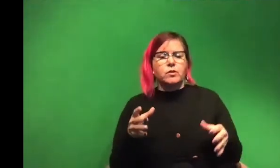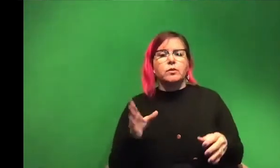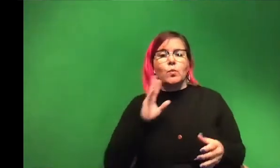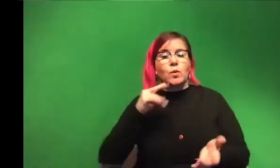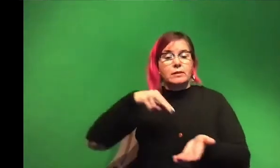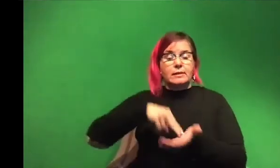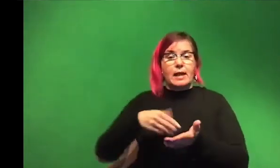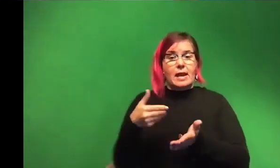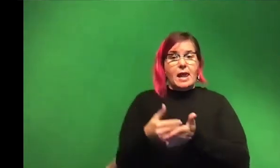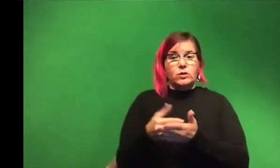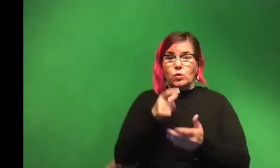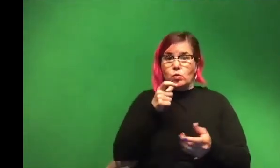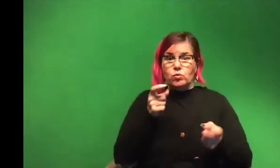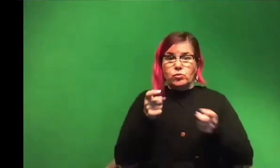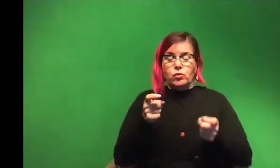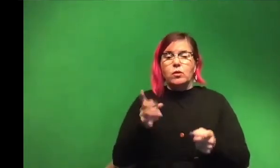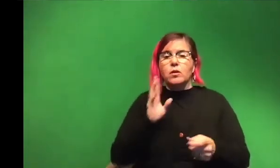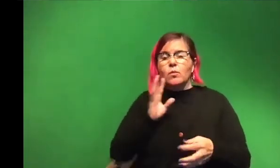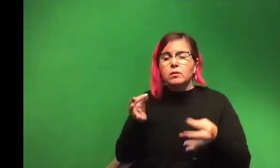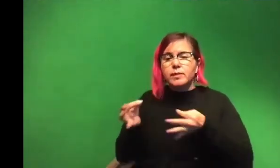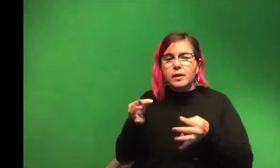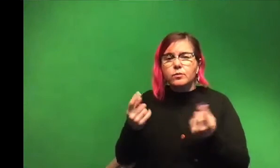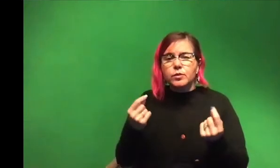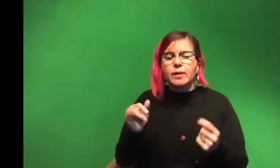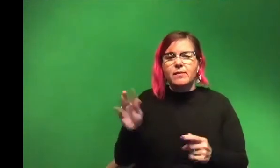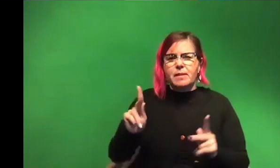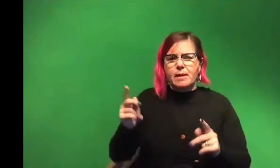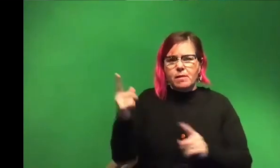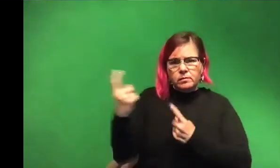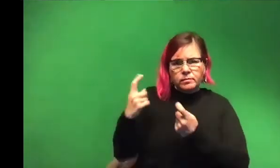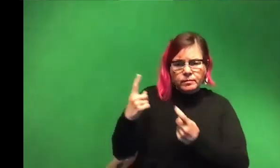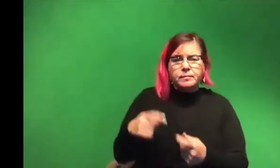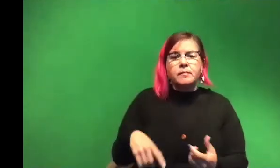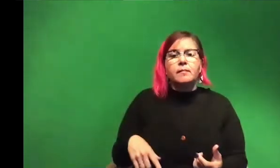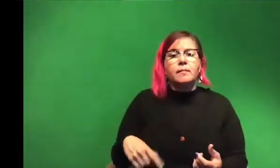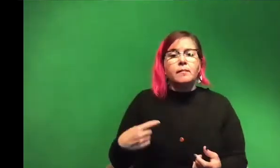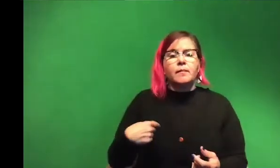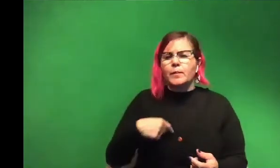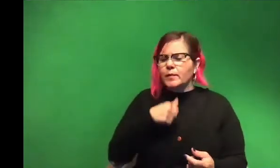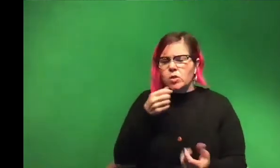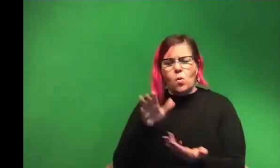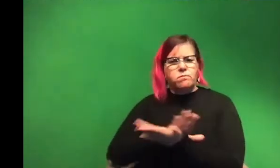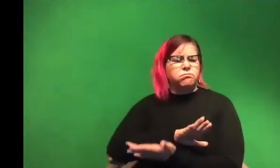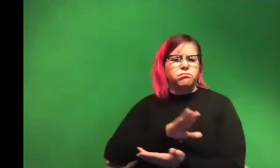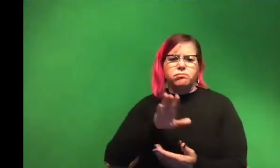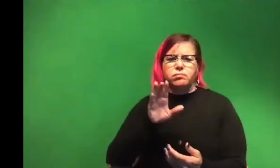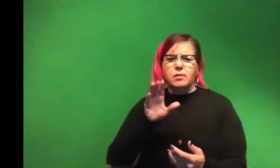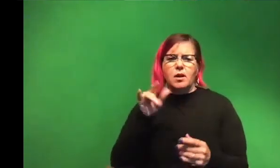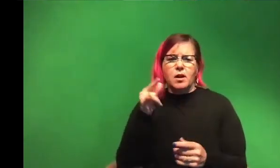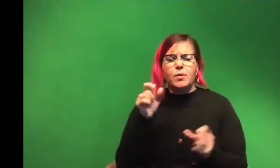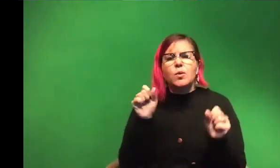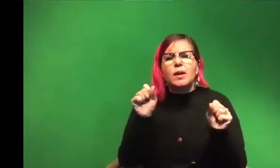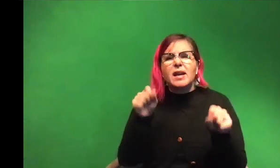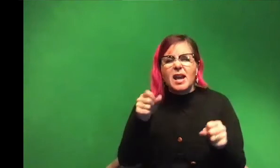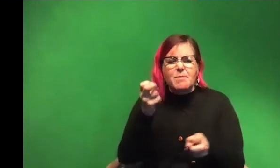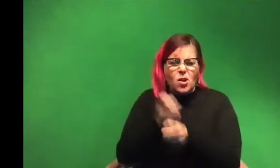next to the pilots and explain to them what we're doing if someone has questions. So we don't camouflage our aircraft, but it can be hard to